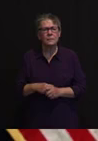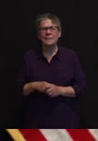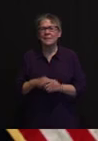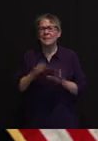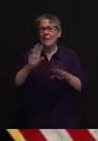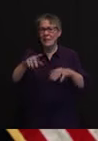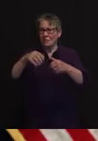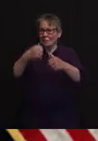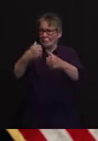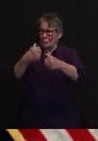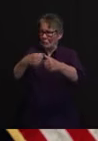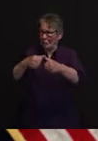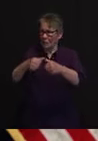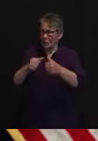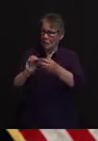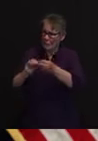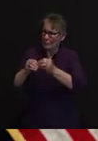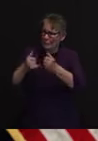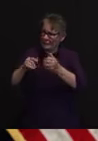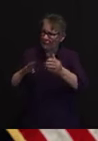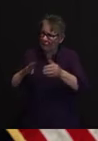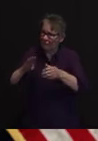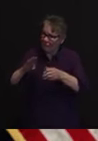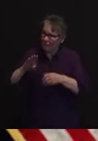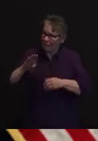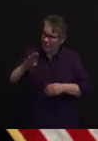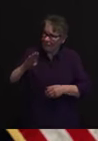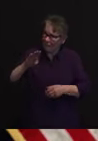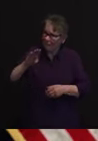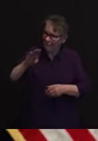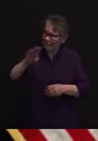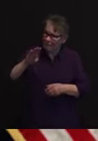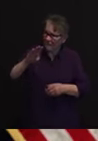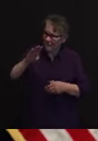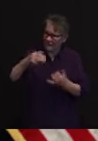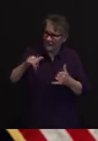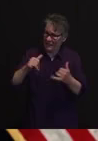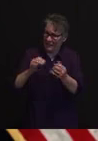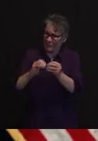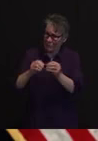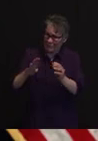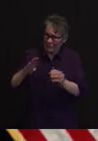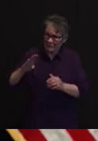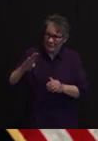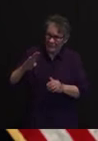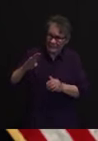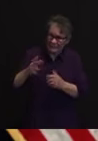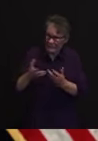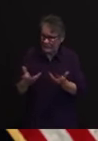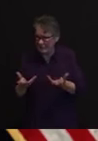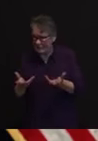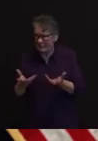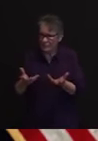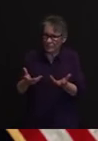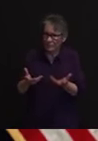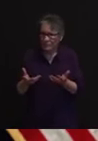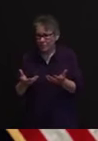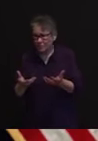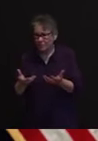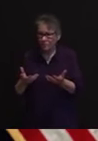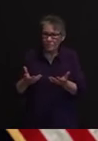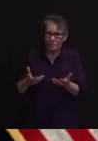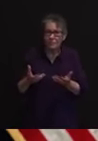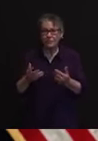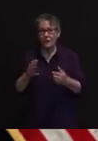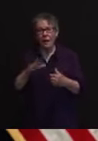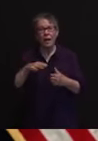case scenario for the model that looks to be, I'm the non-medical expert here, so take this with a grain